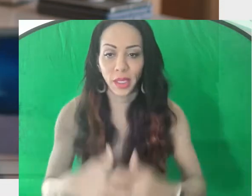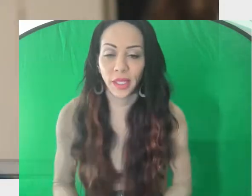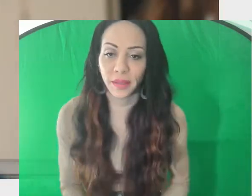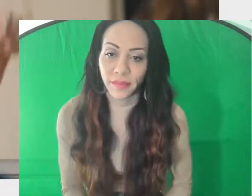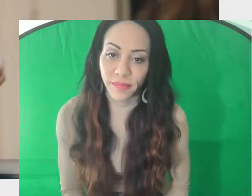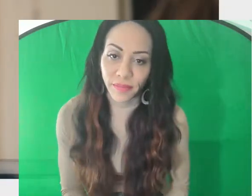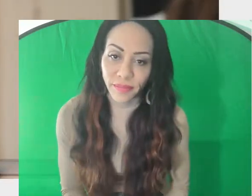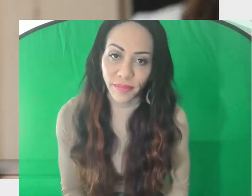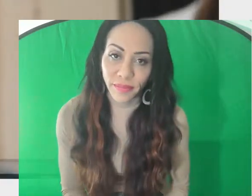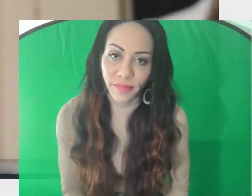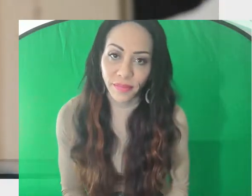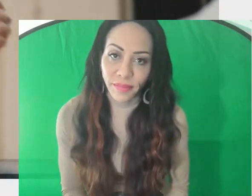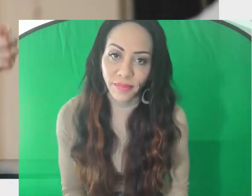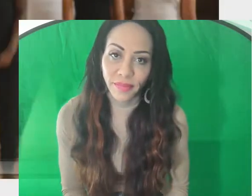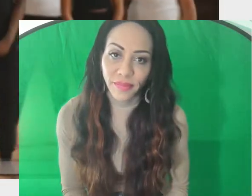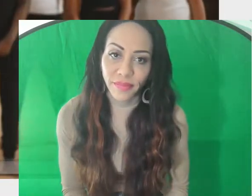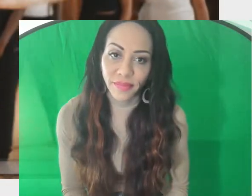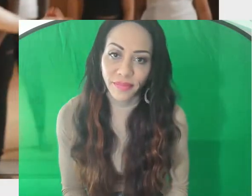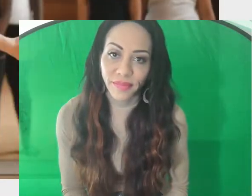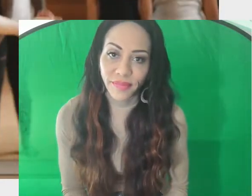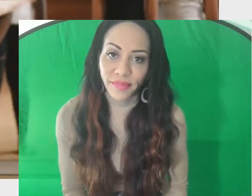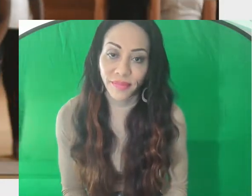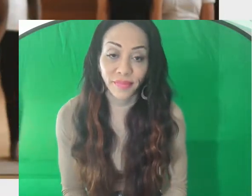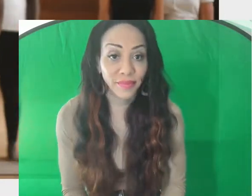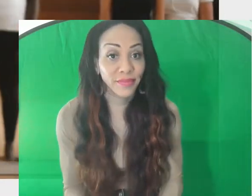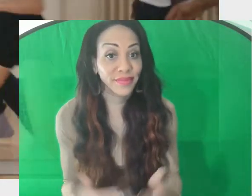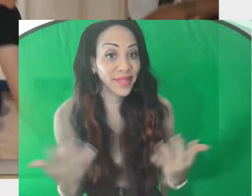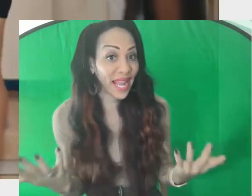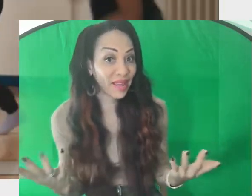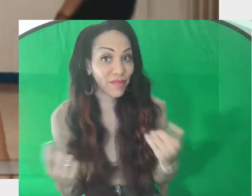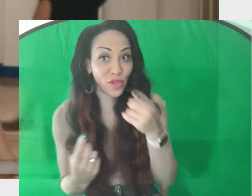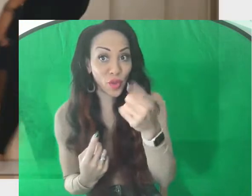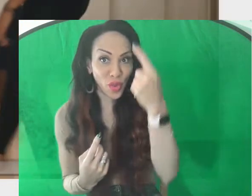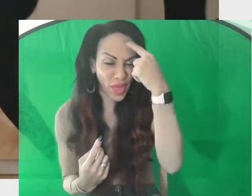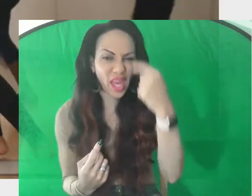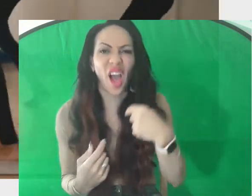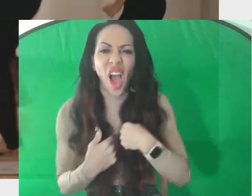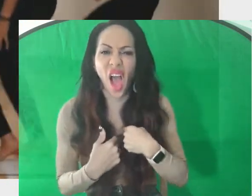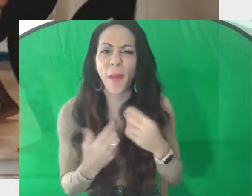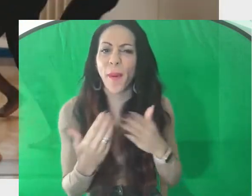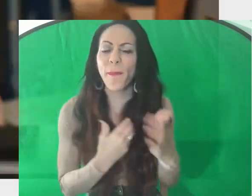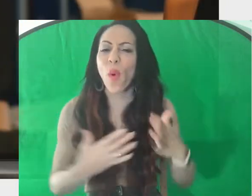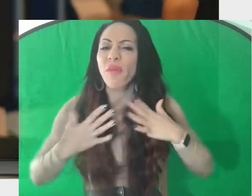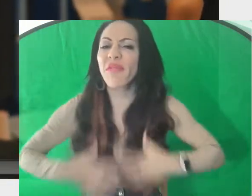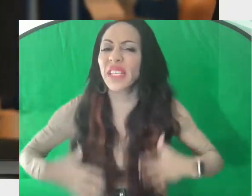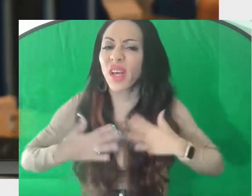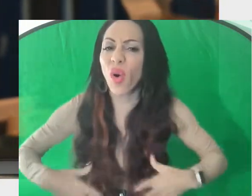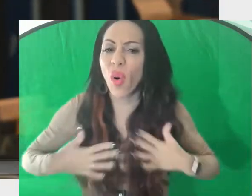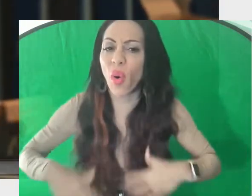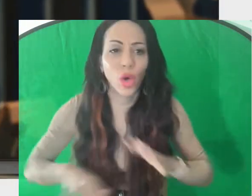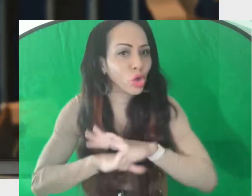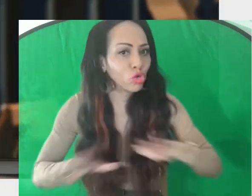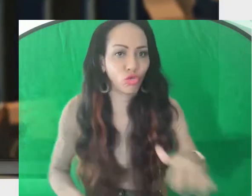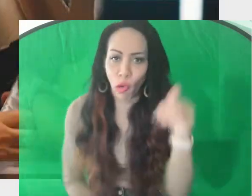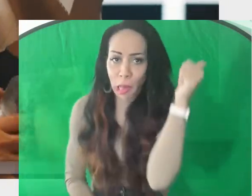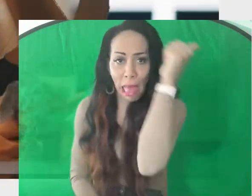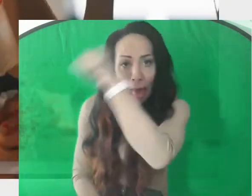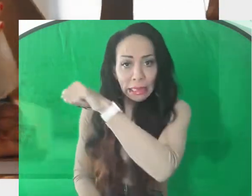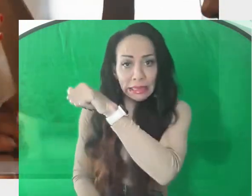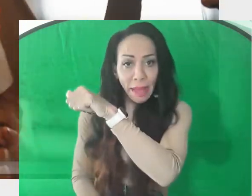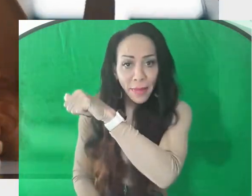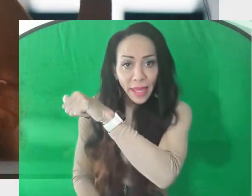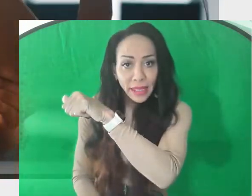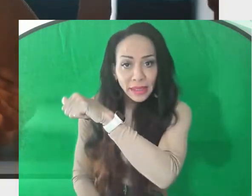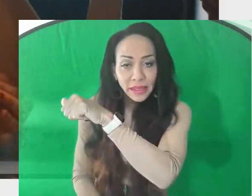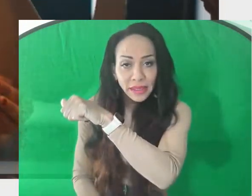is that anyone who feels that they're more creative or more physical than academic, and anyone who links computing